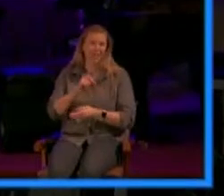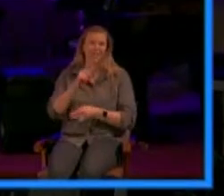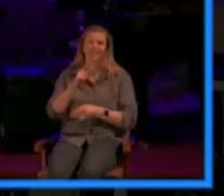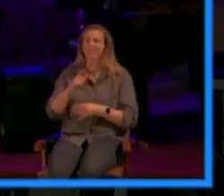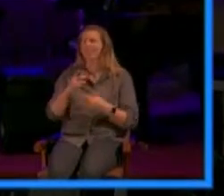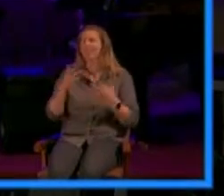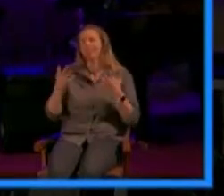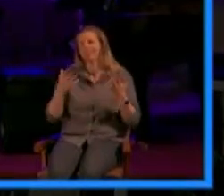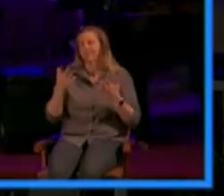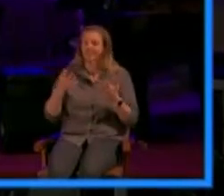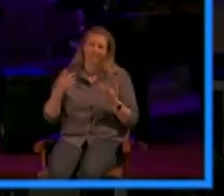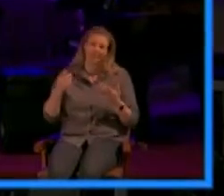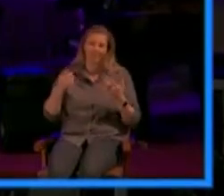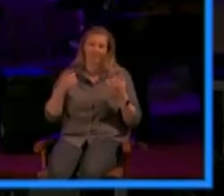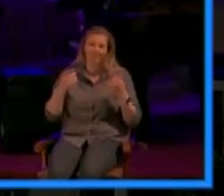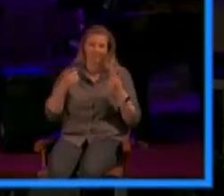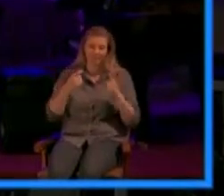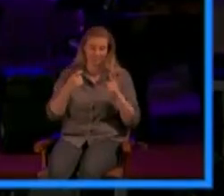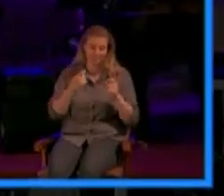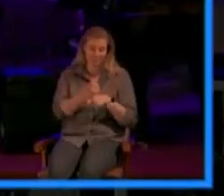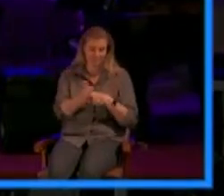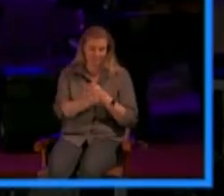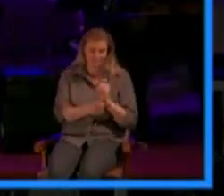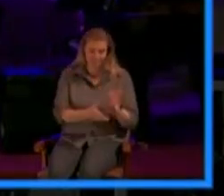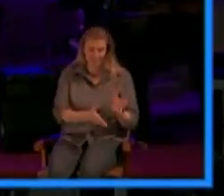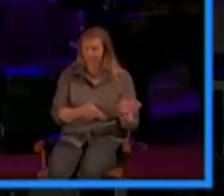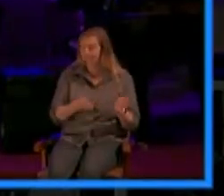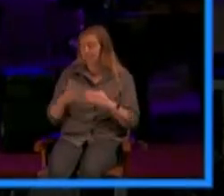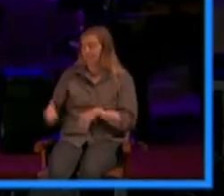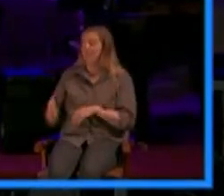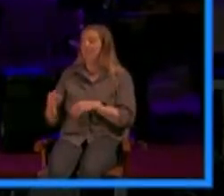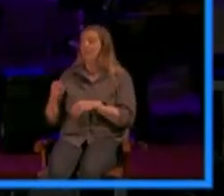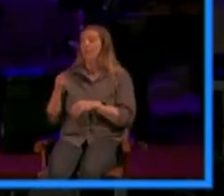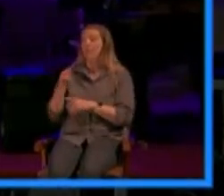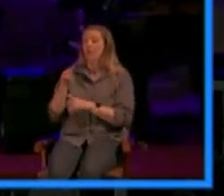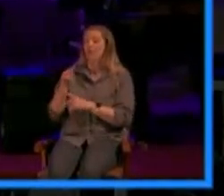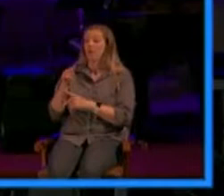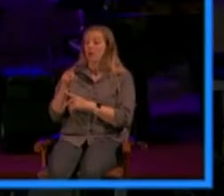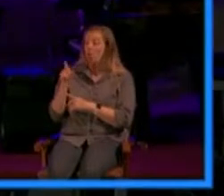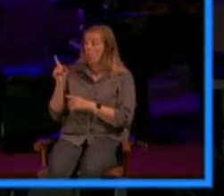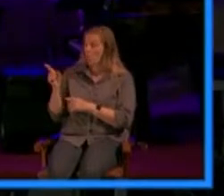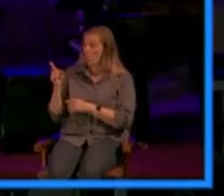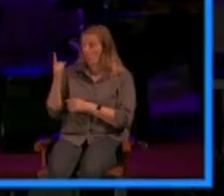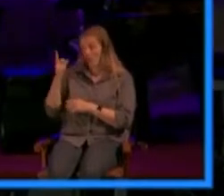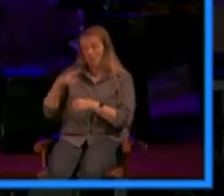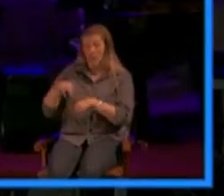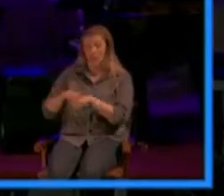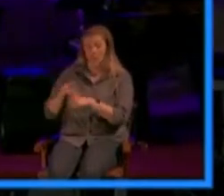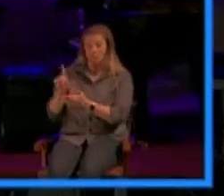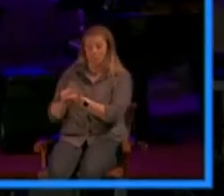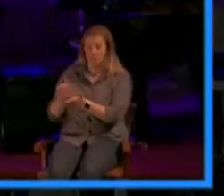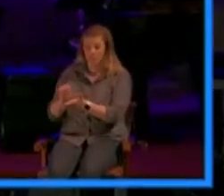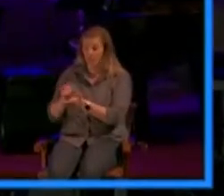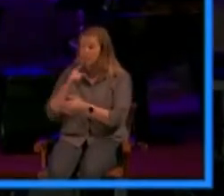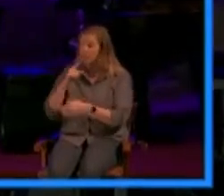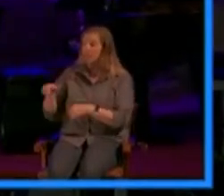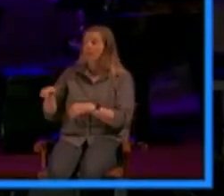national publication reports this, that in a typical month, the average month around the